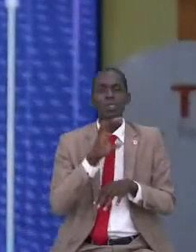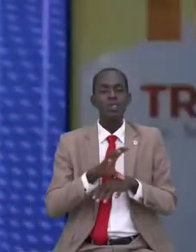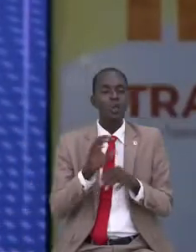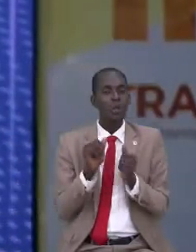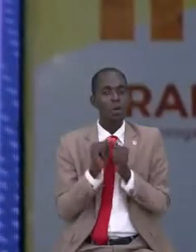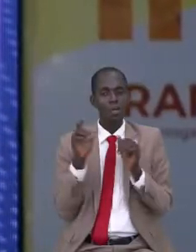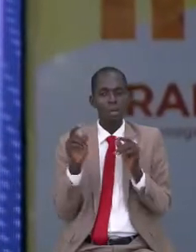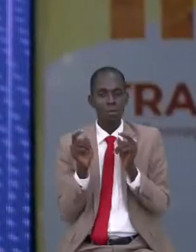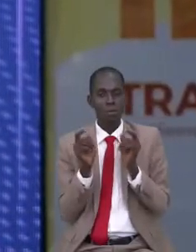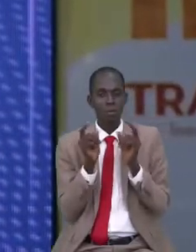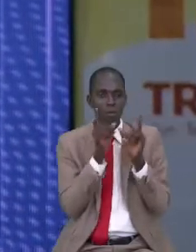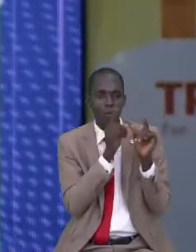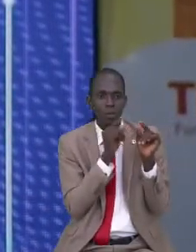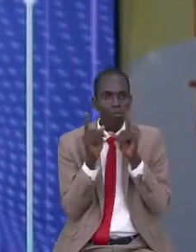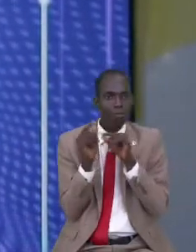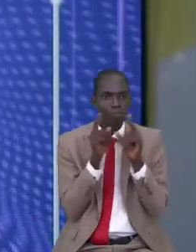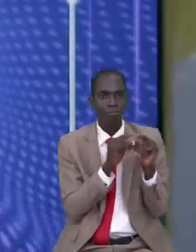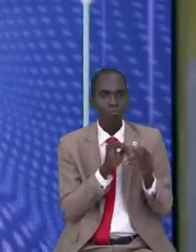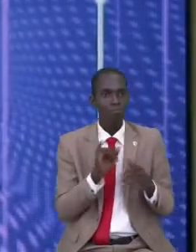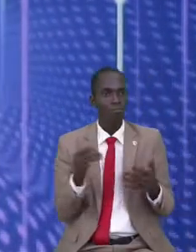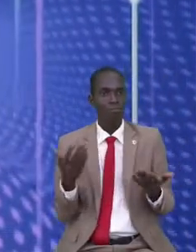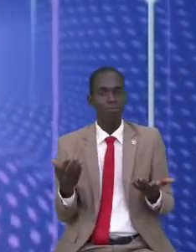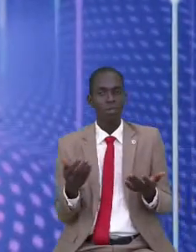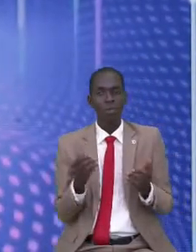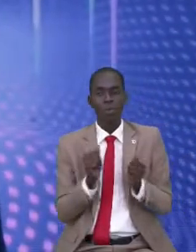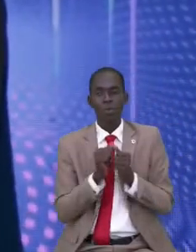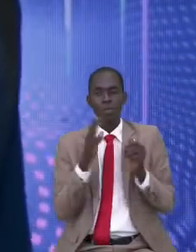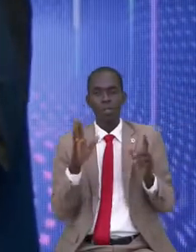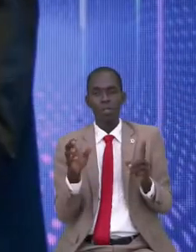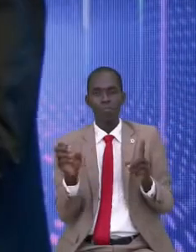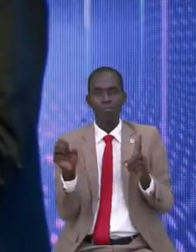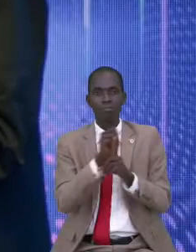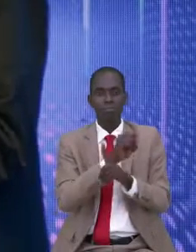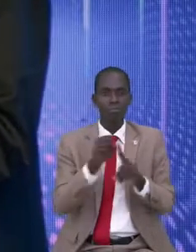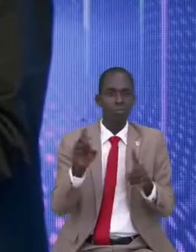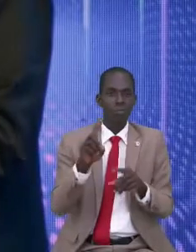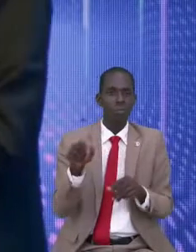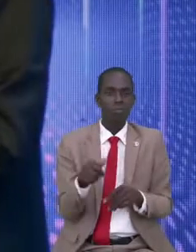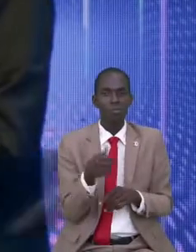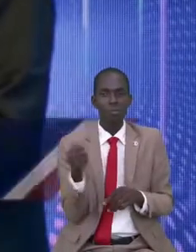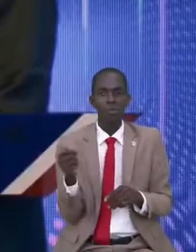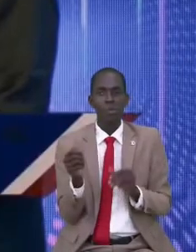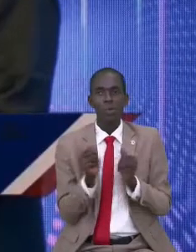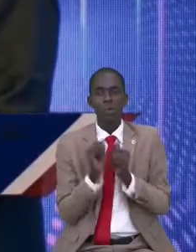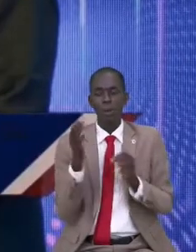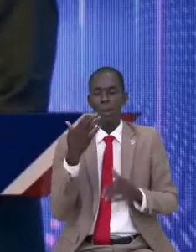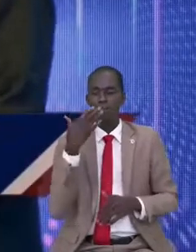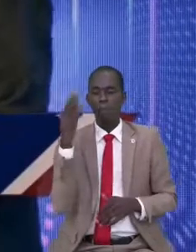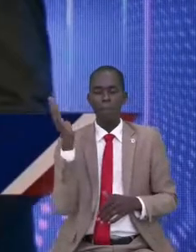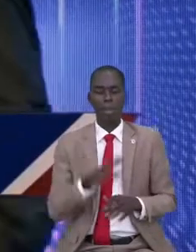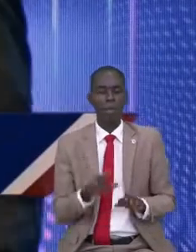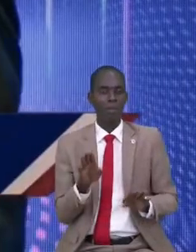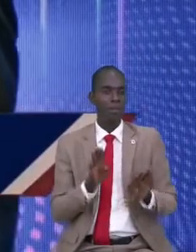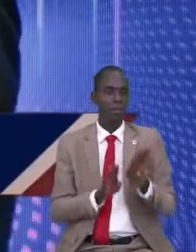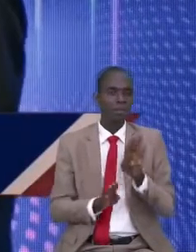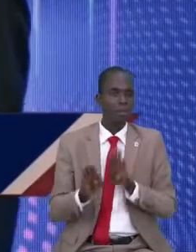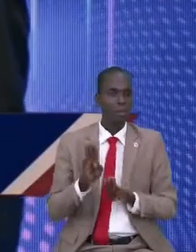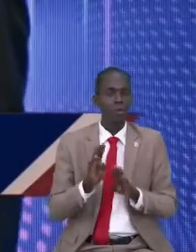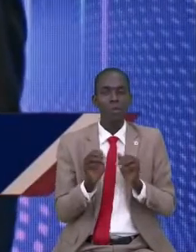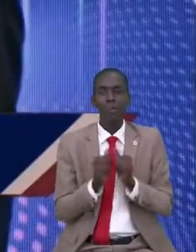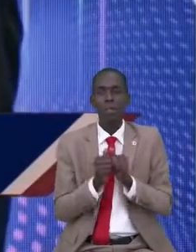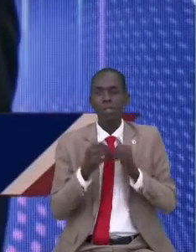backbiting, without criticism, without bad behavior,